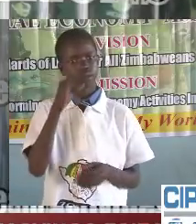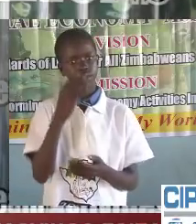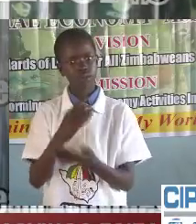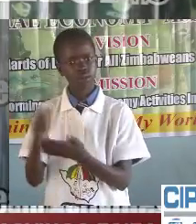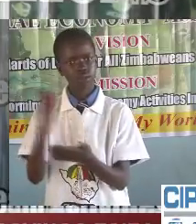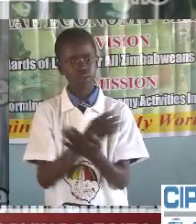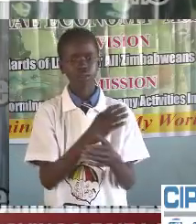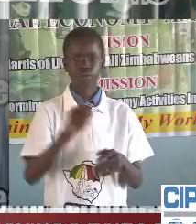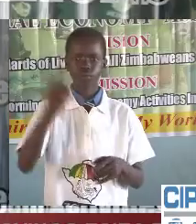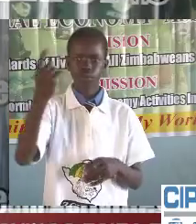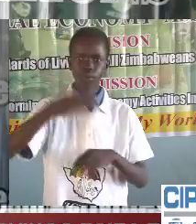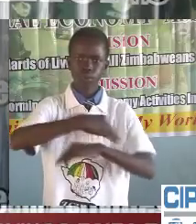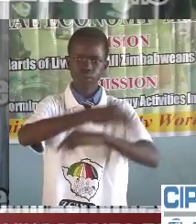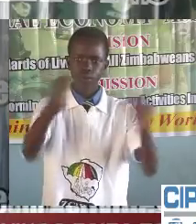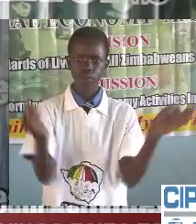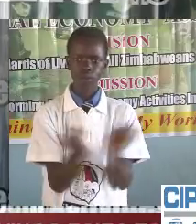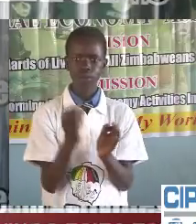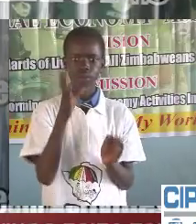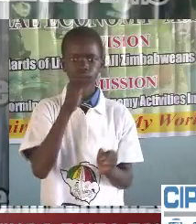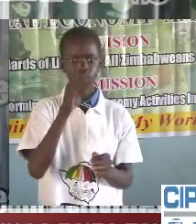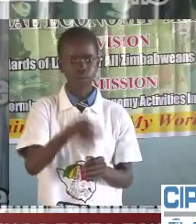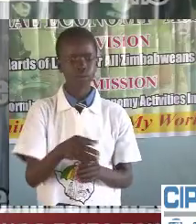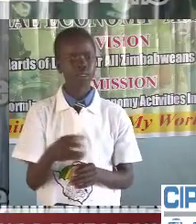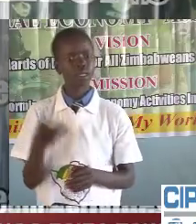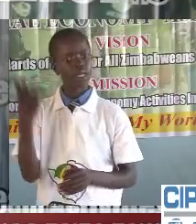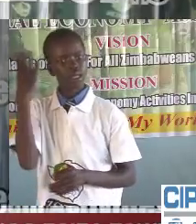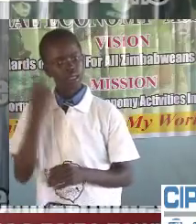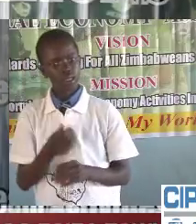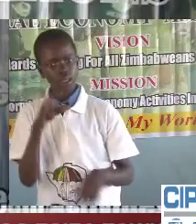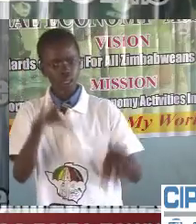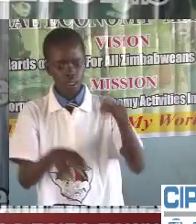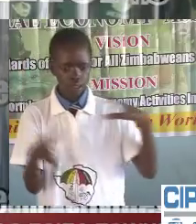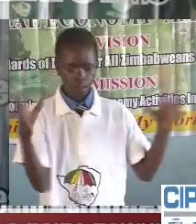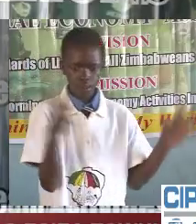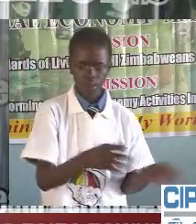this program, we are going to be moderated our